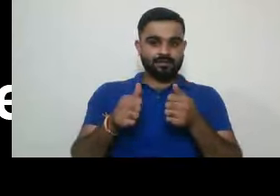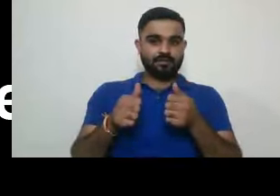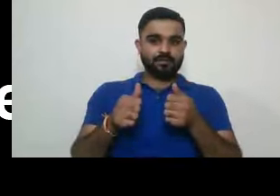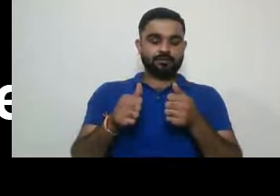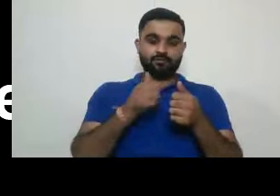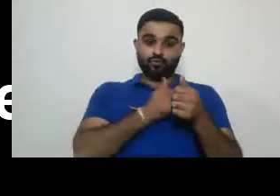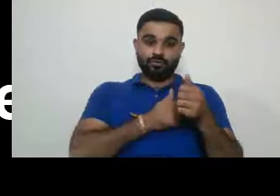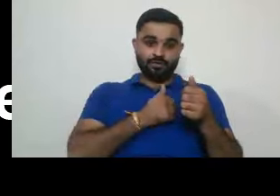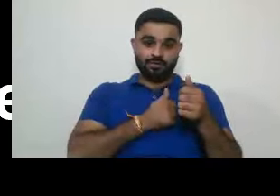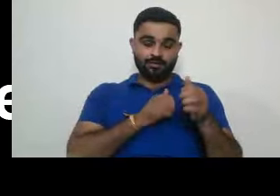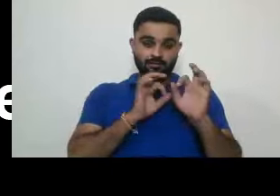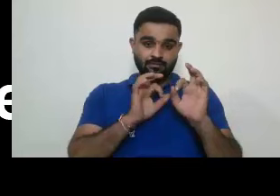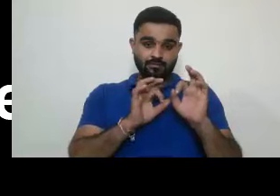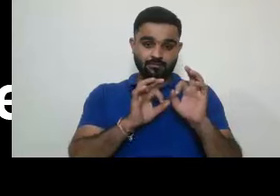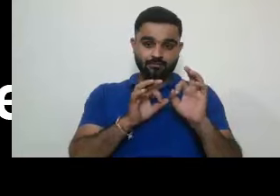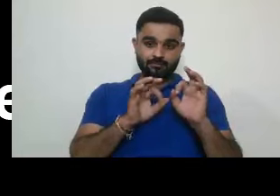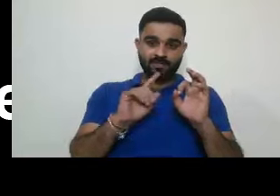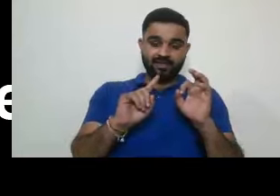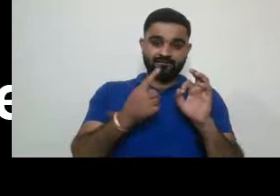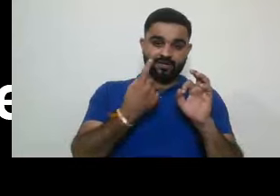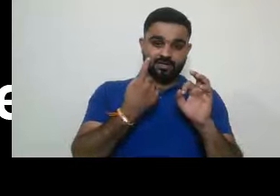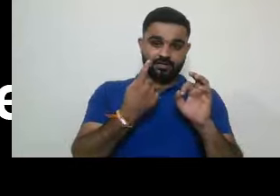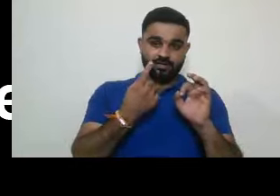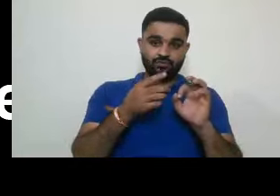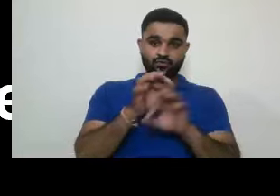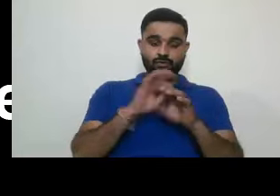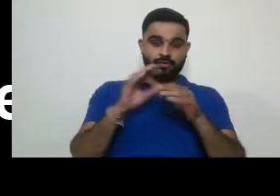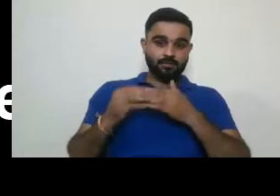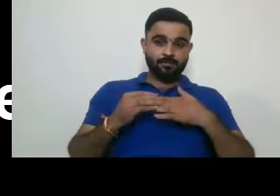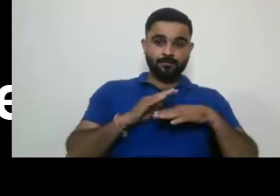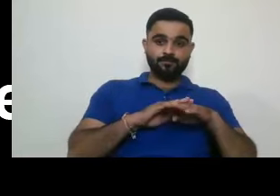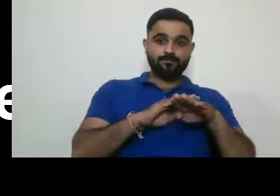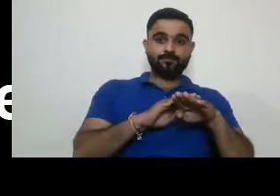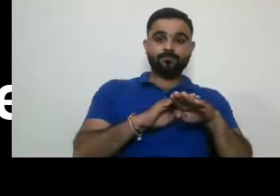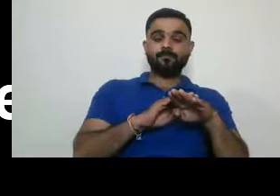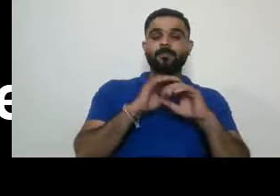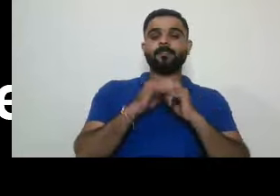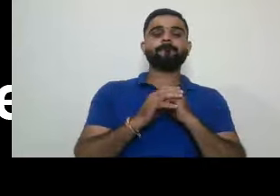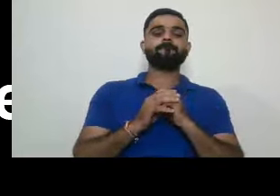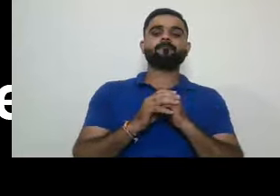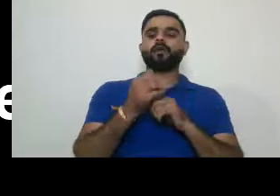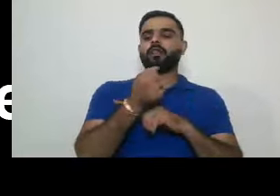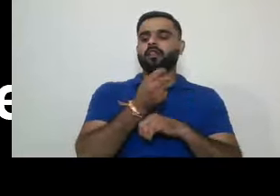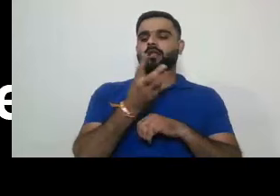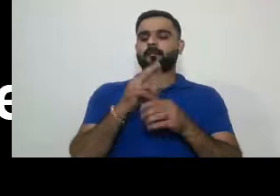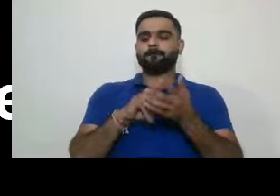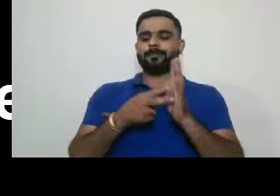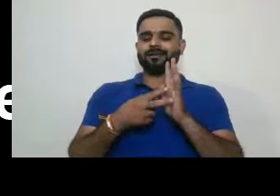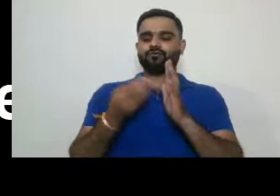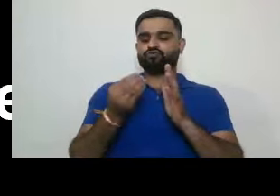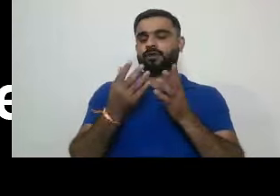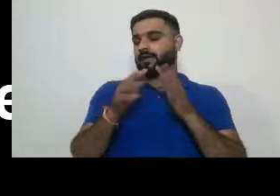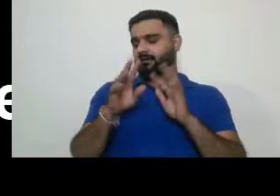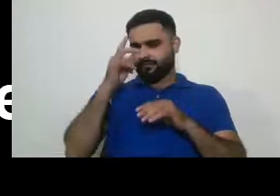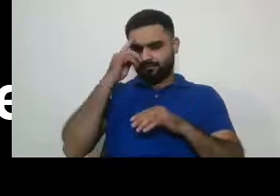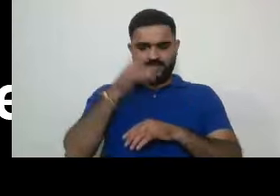Sorry, the first, it has already gone. So these numbers mean something. Any